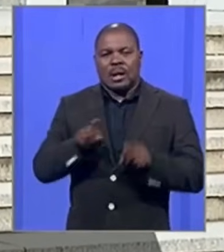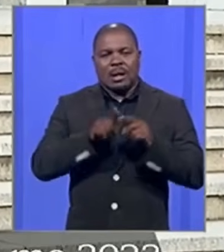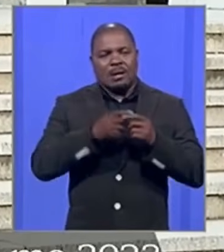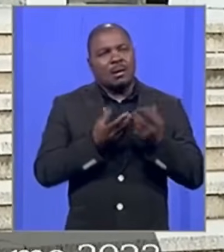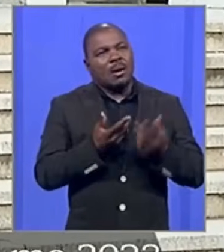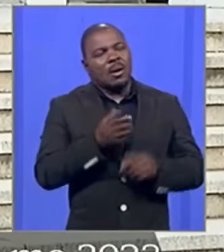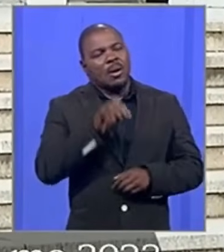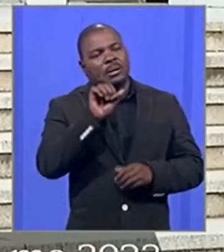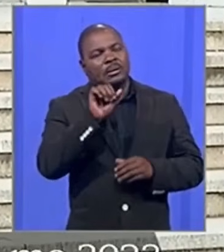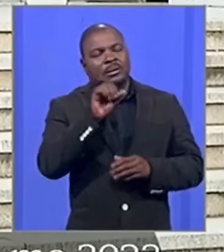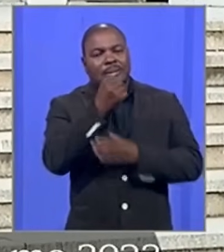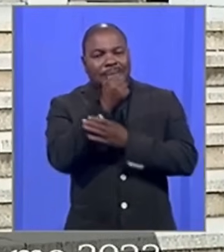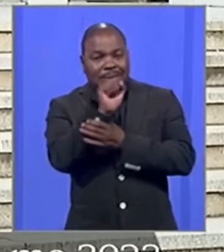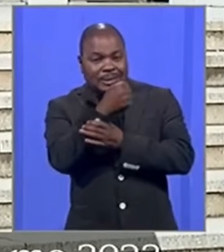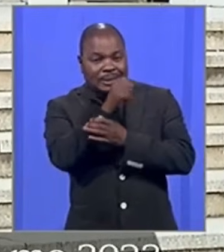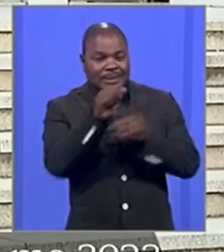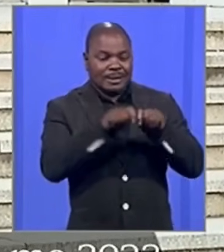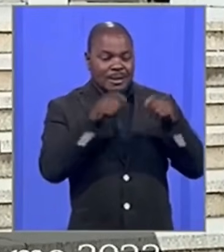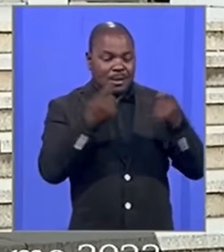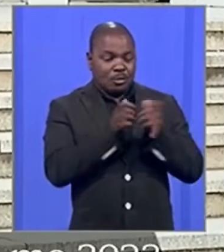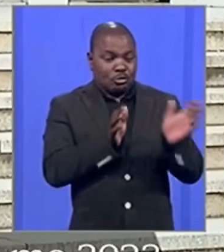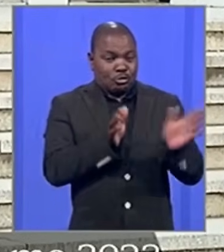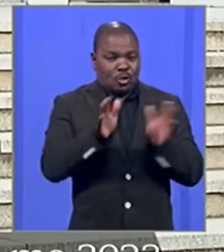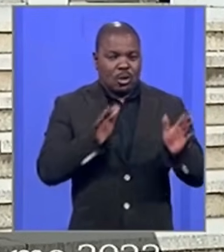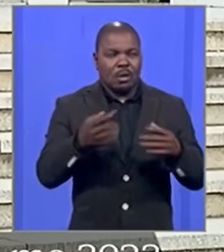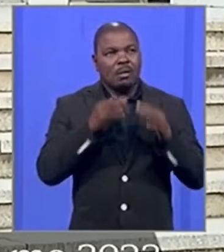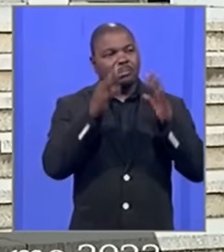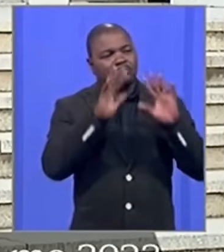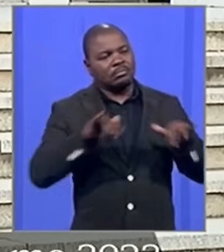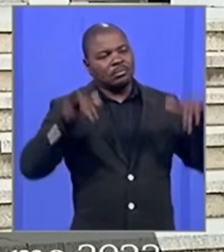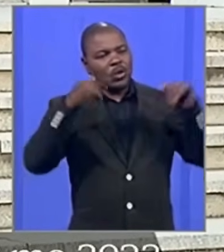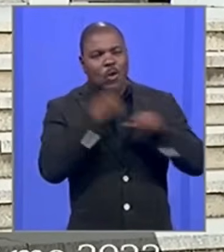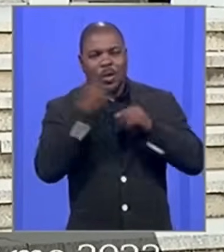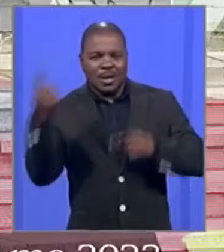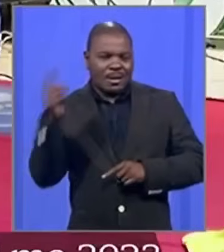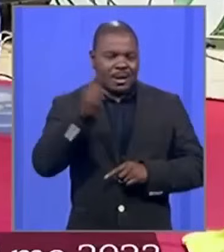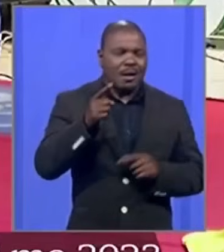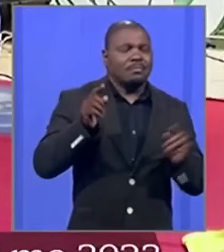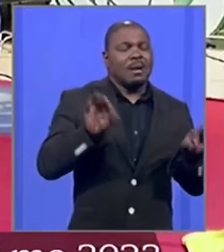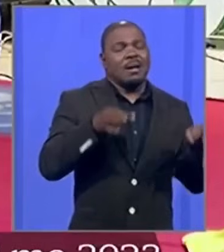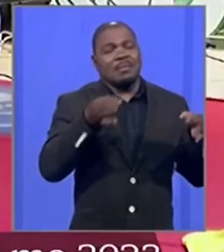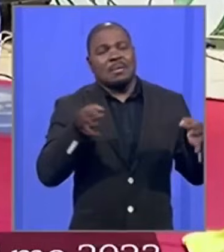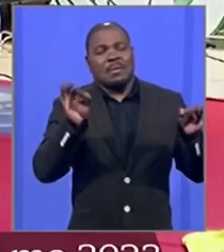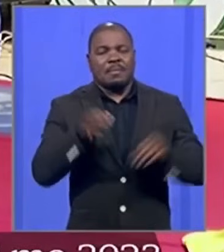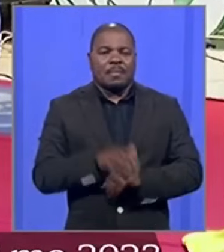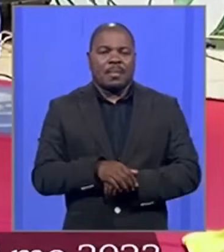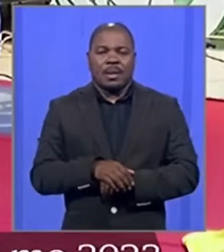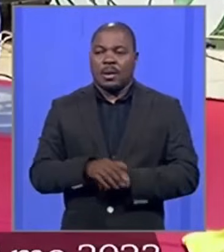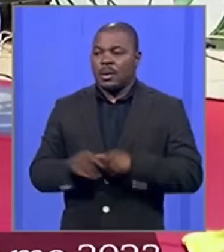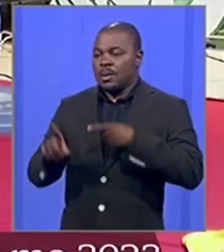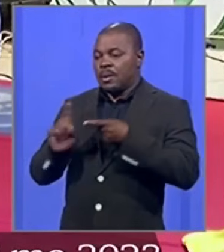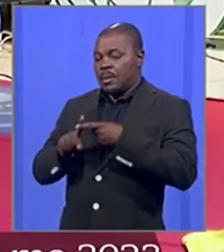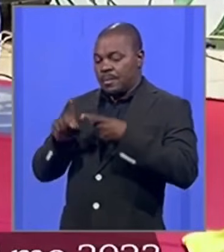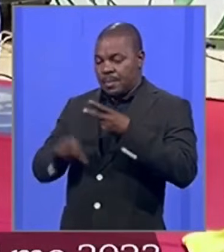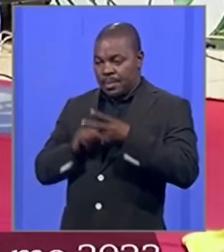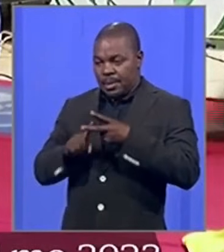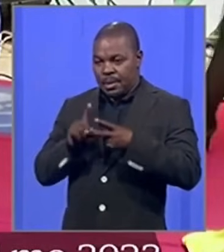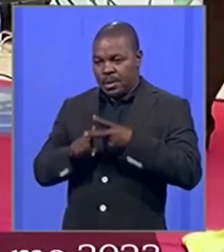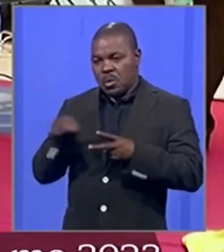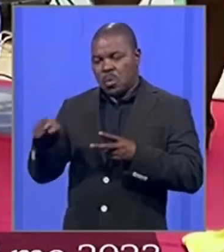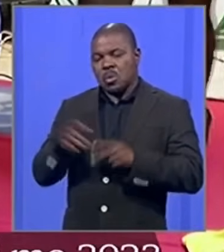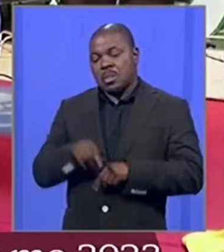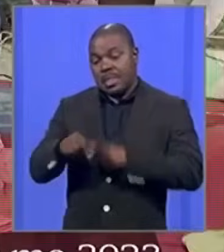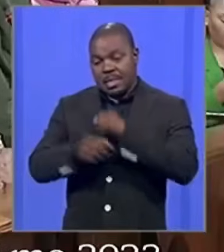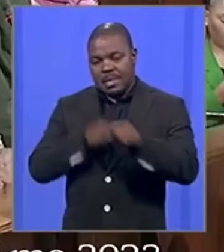tsa Bloemfontein Celtic ya le stadium motho a na le stadium no matter what. Bereng o ne a fitlhiwa mo Bloemfontein ka